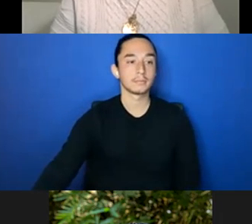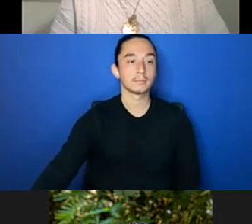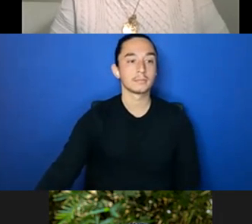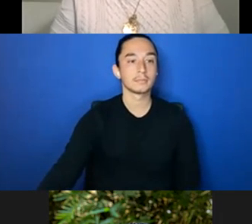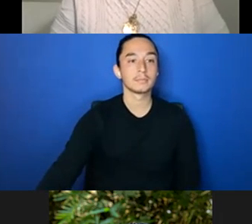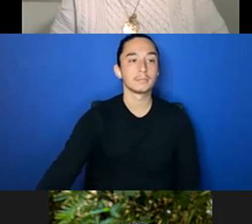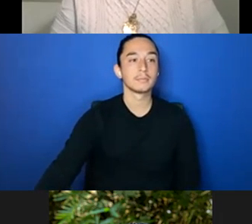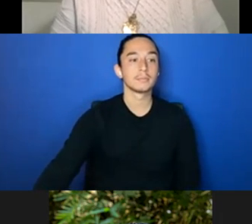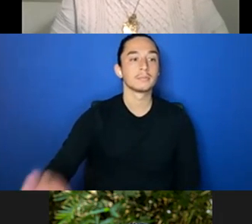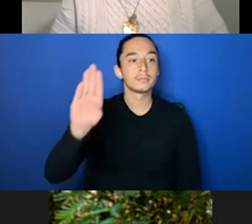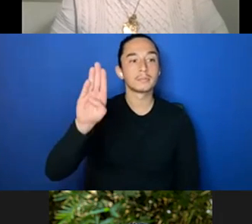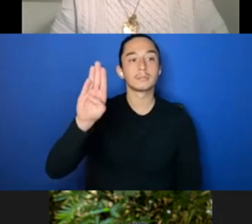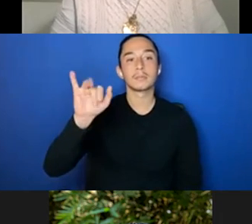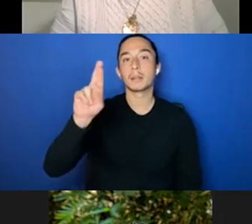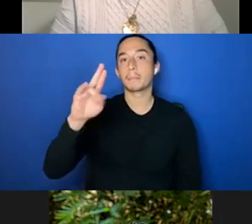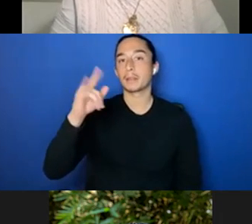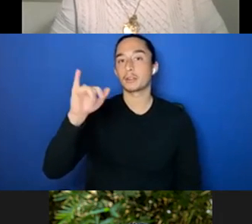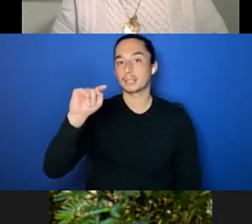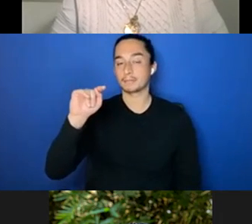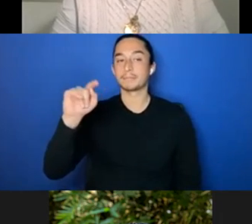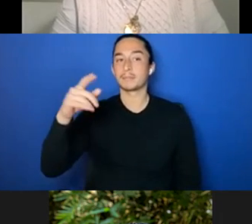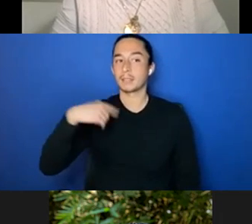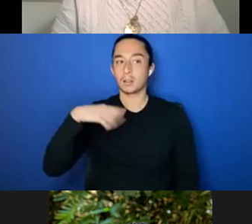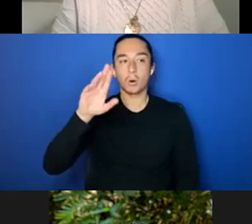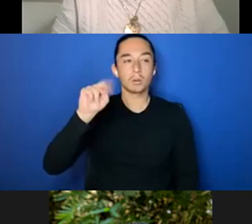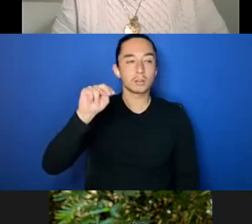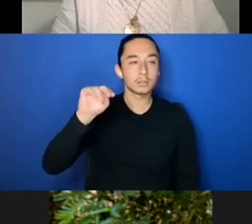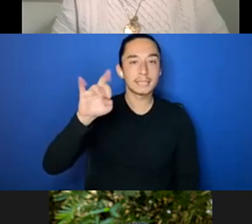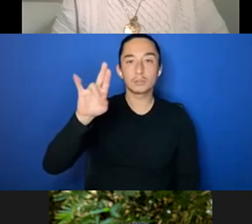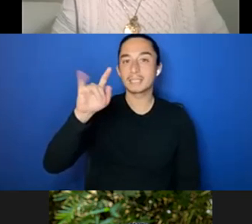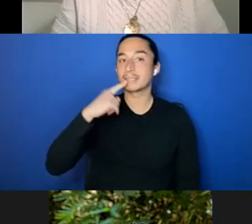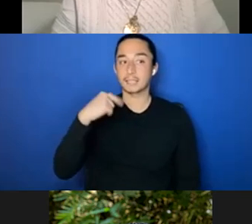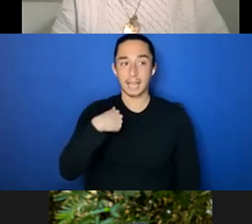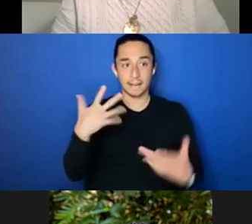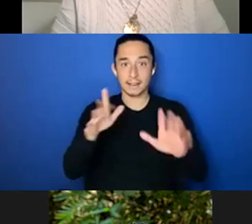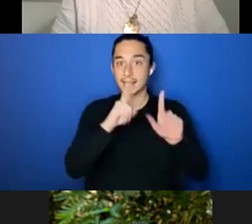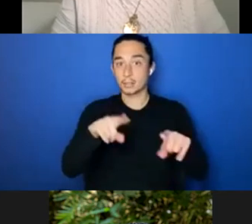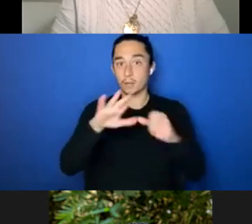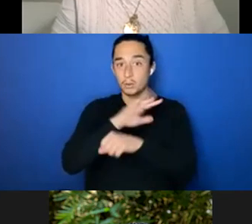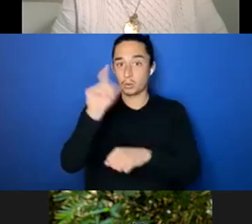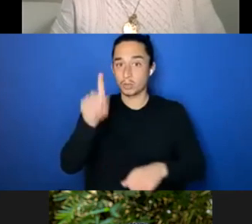Thank you. Did I answer the full question? I'm not sure. There were two parts to it.